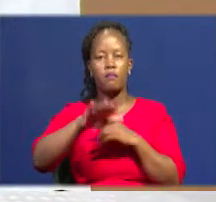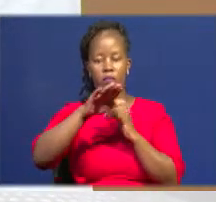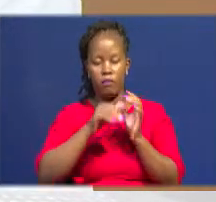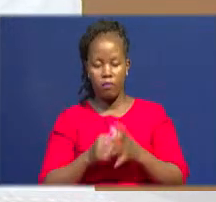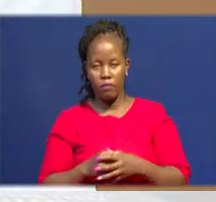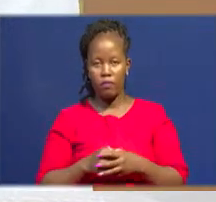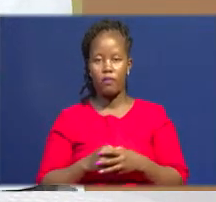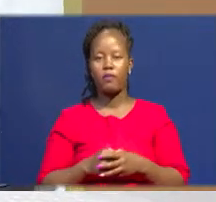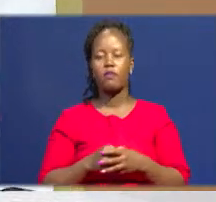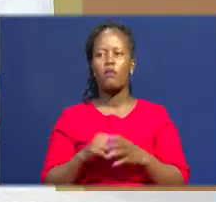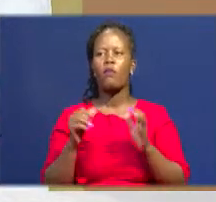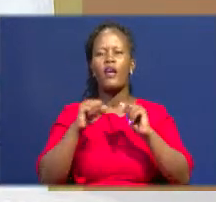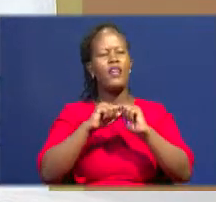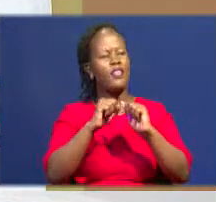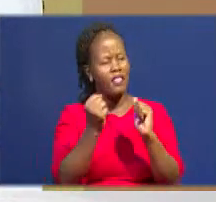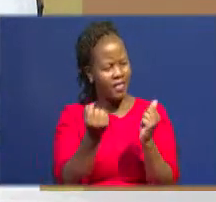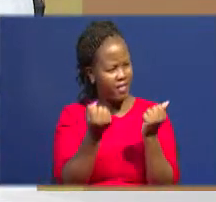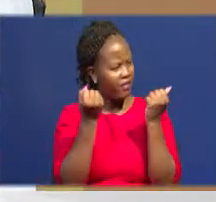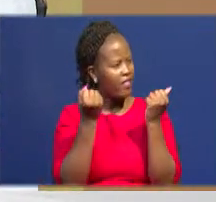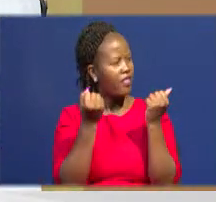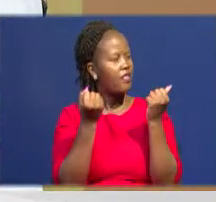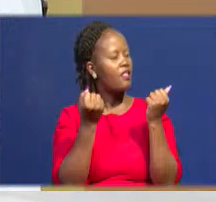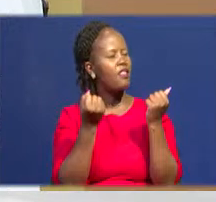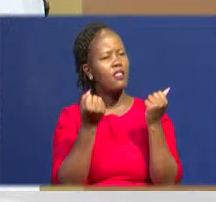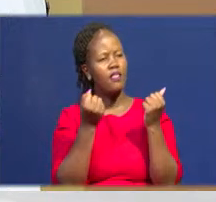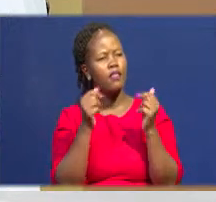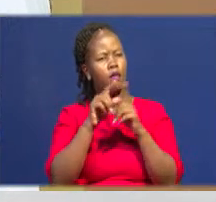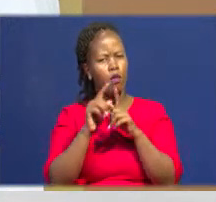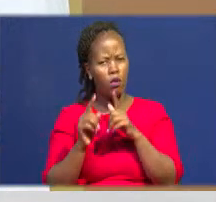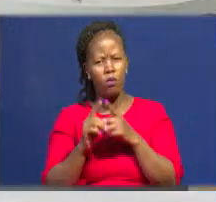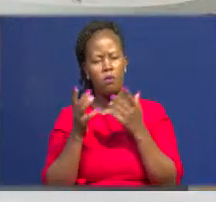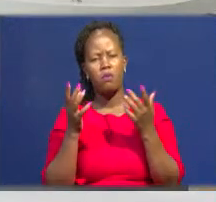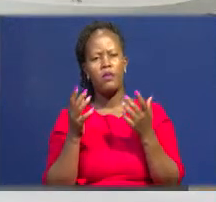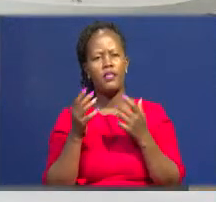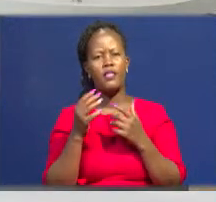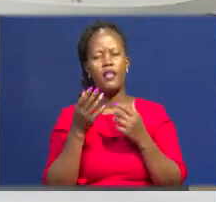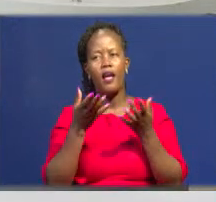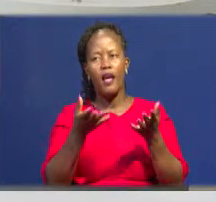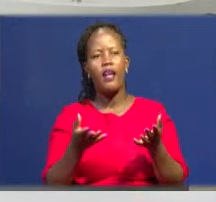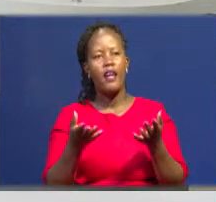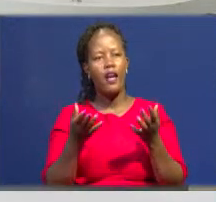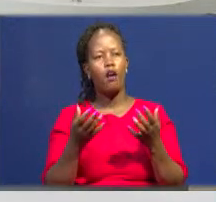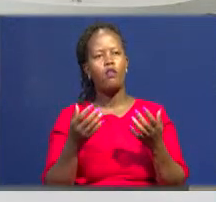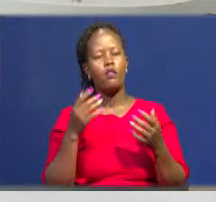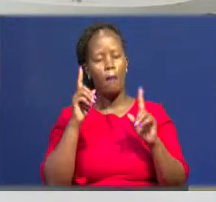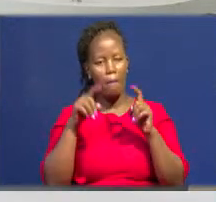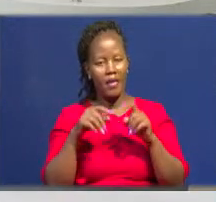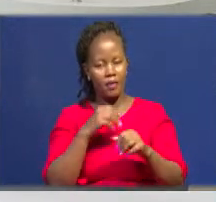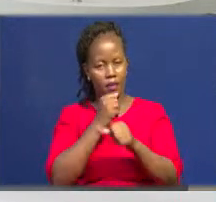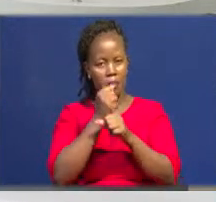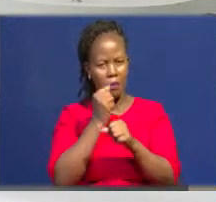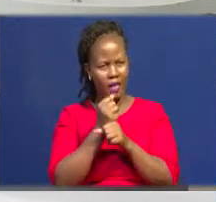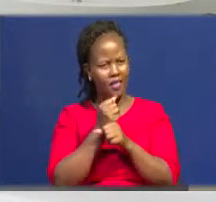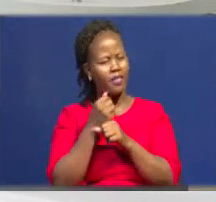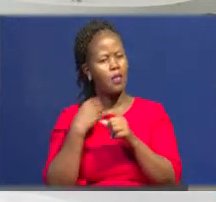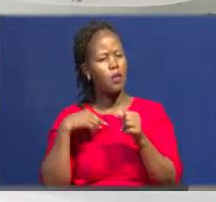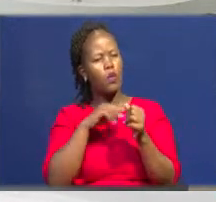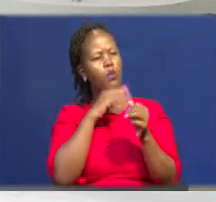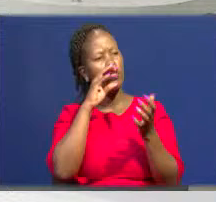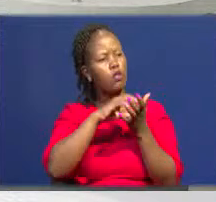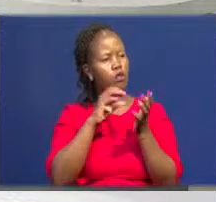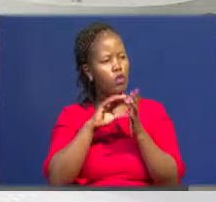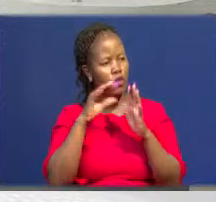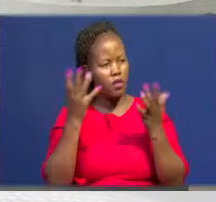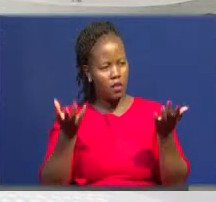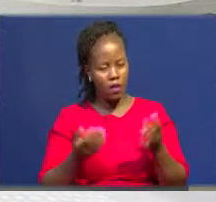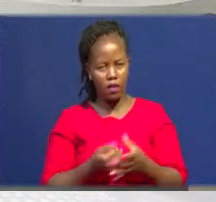Now, safety ranking, rating, mm-hmm. especially because now you've got to work for this. Yeah. Where are we as a rally?